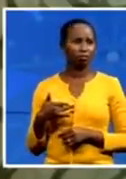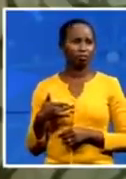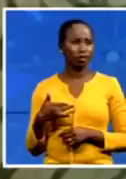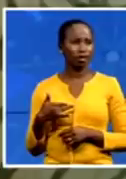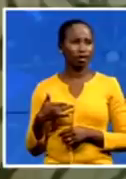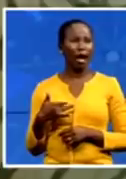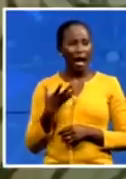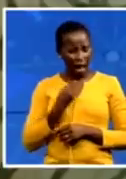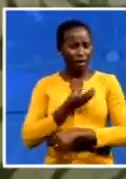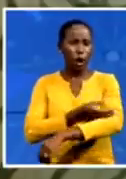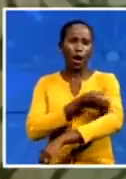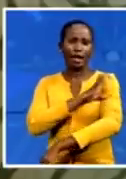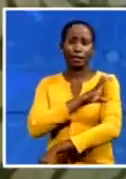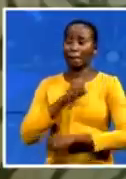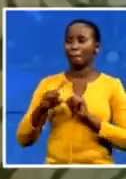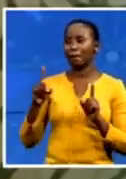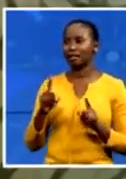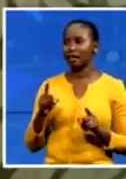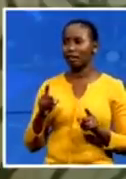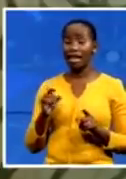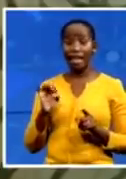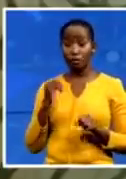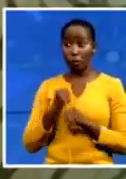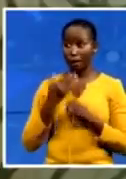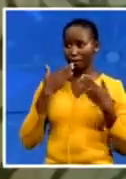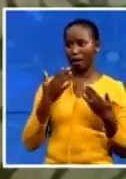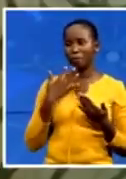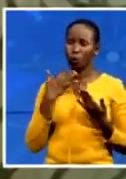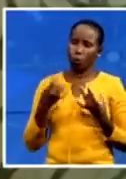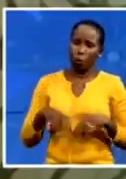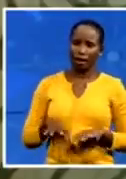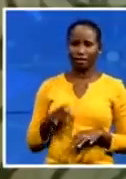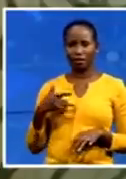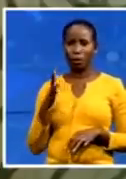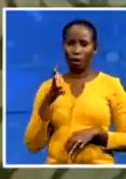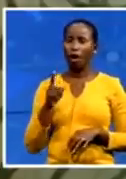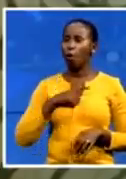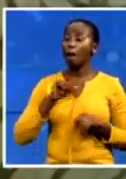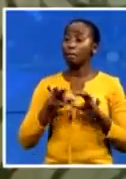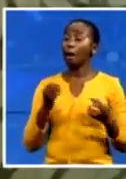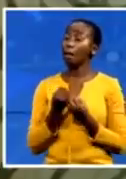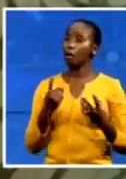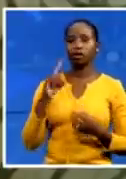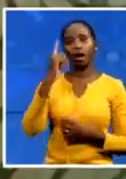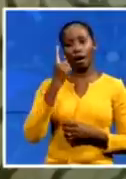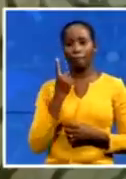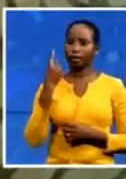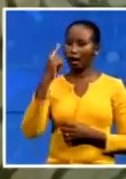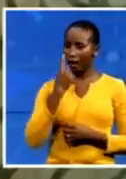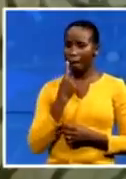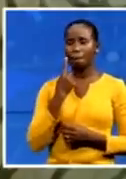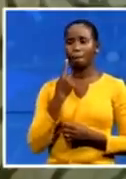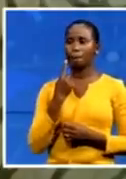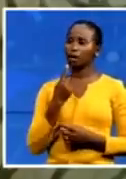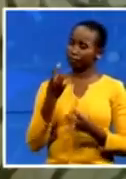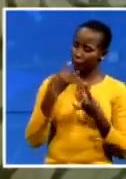but also the many good people that approach me all the time, to not use the skills, the platforms, networks, and the opportunities